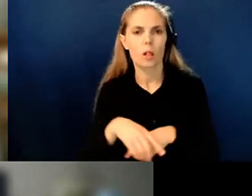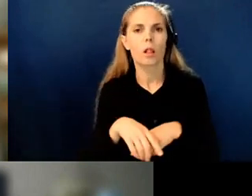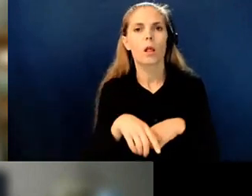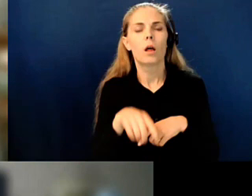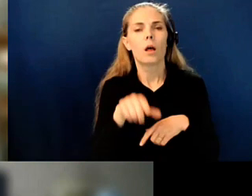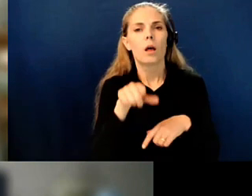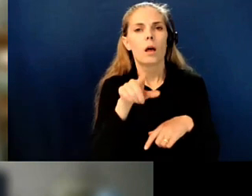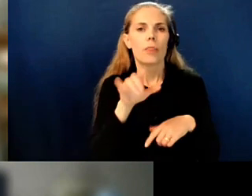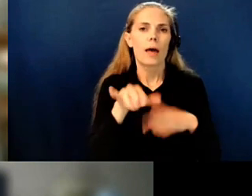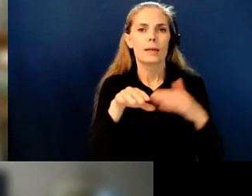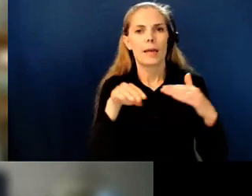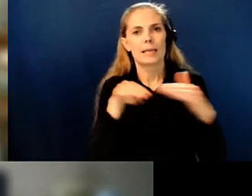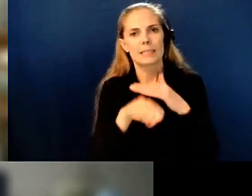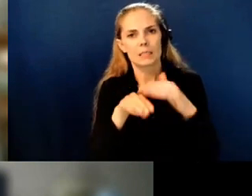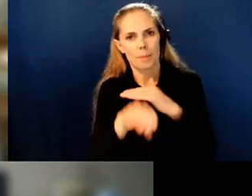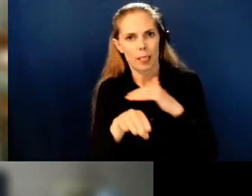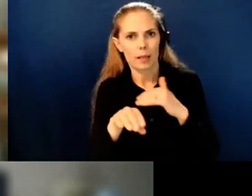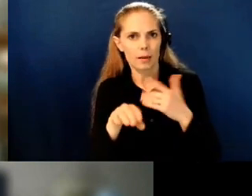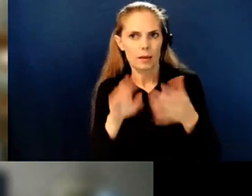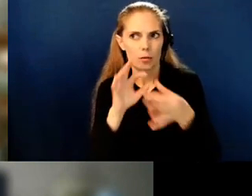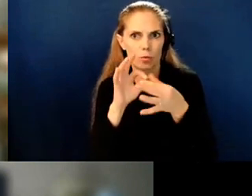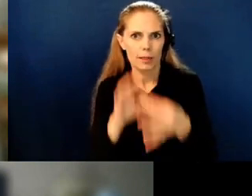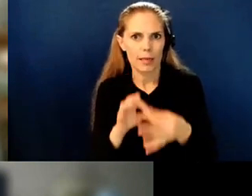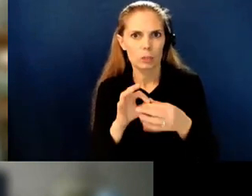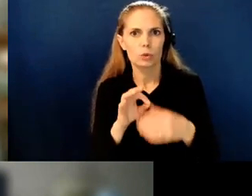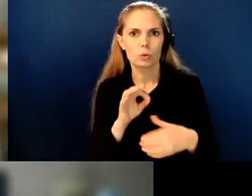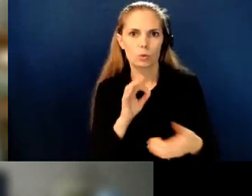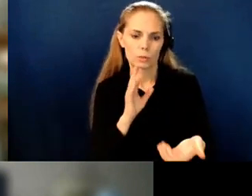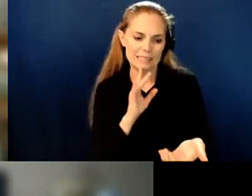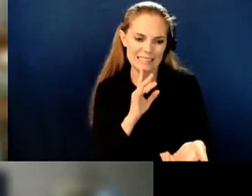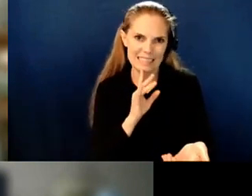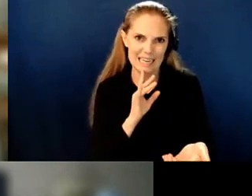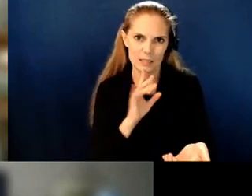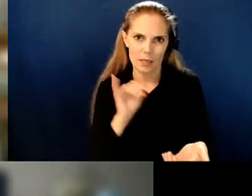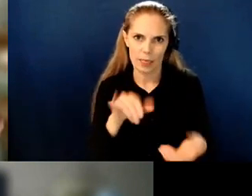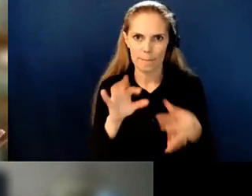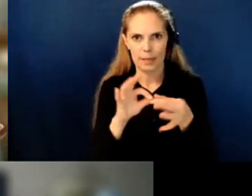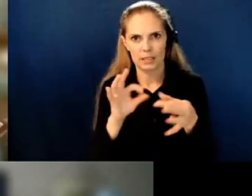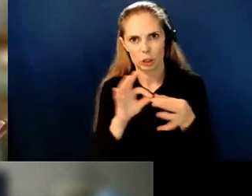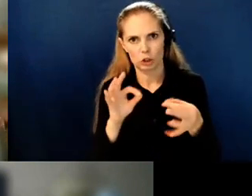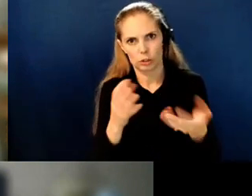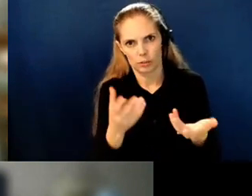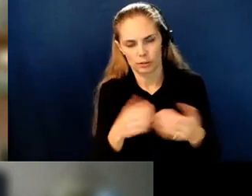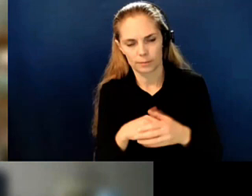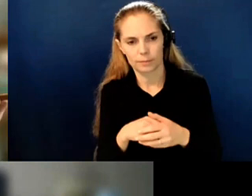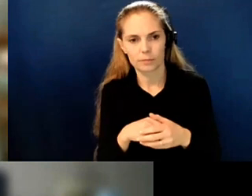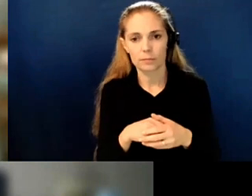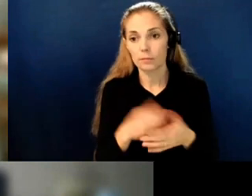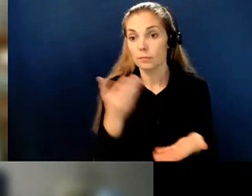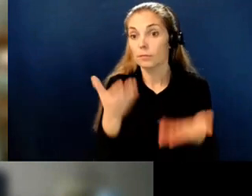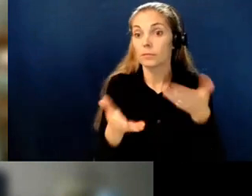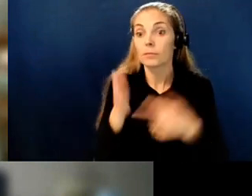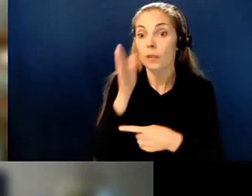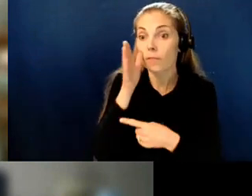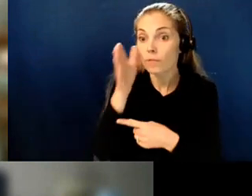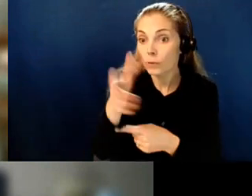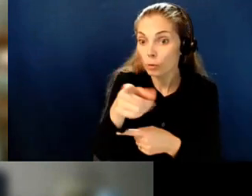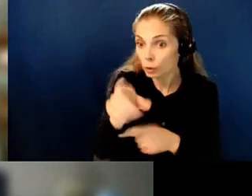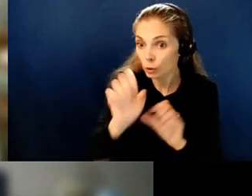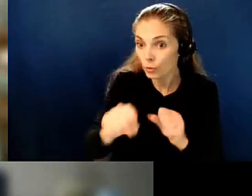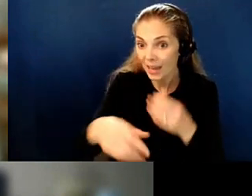message it has come up in the conversation. And that's the follow-up to that conversation as well. So potentially a future maybe to build into your app in the